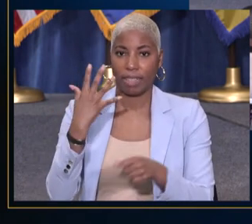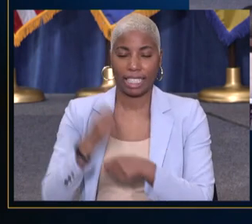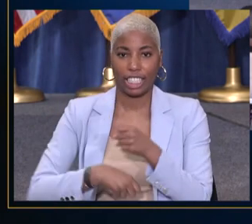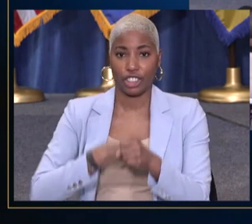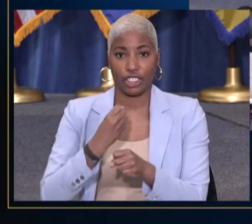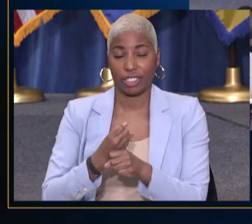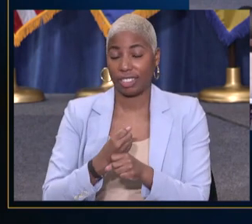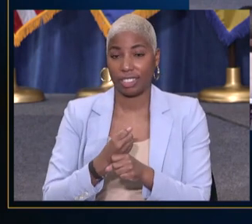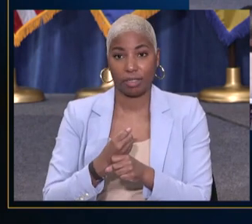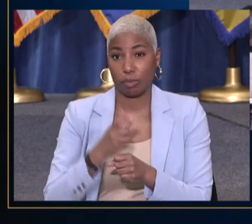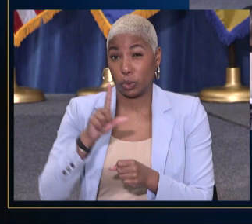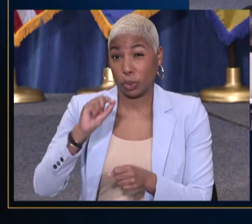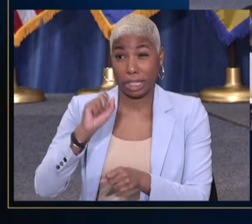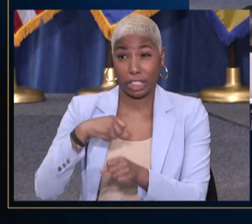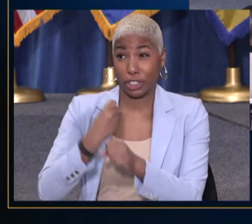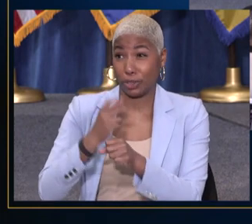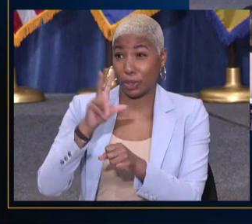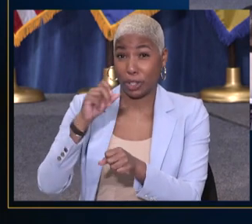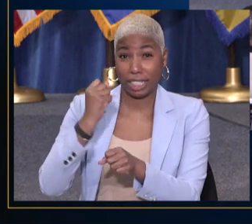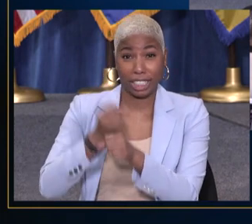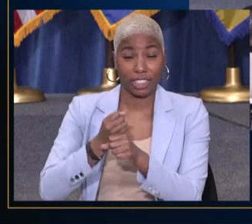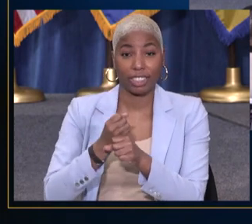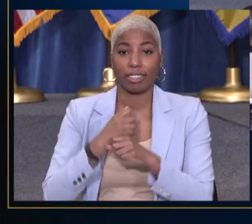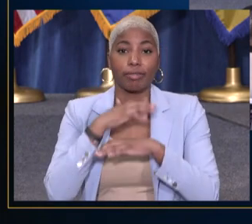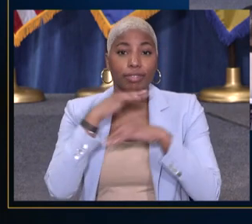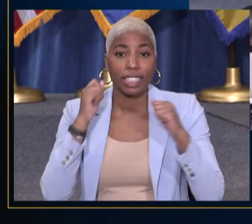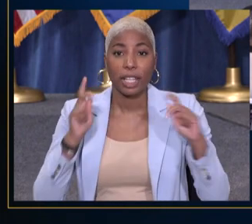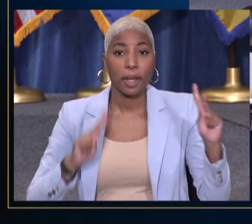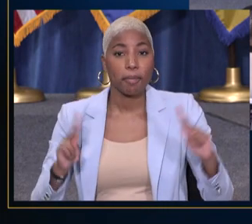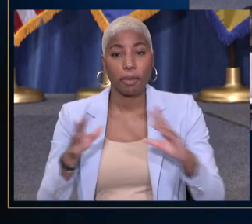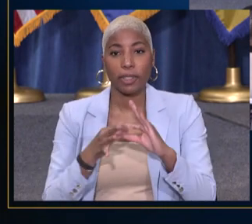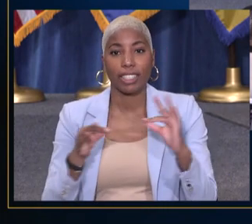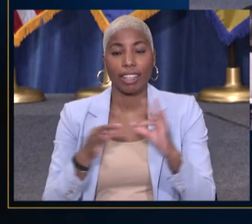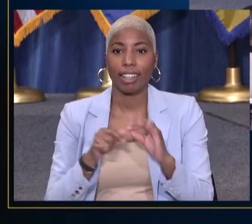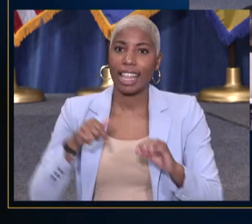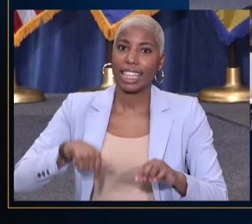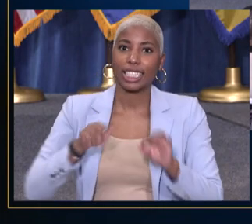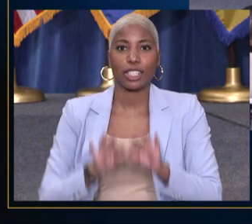decades even. Are probably tired of people saying this is the most important election